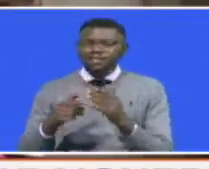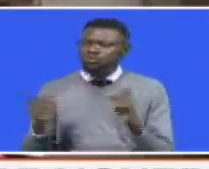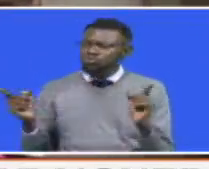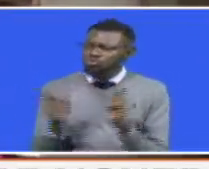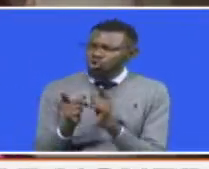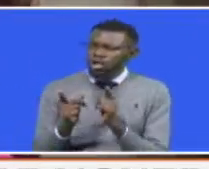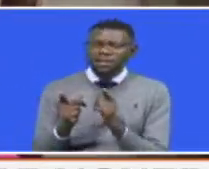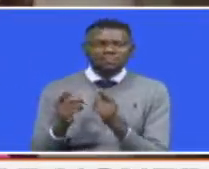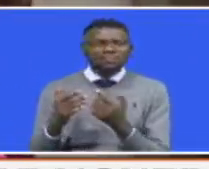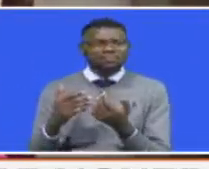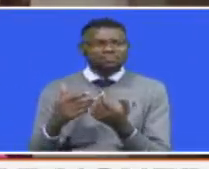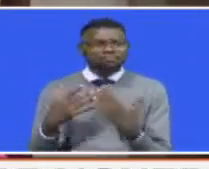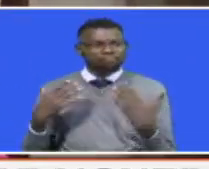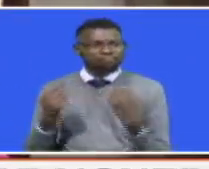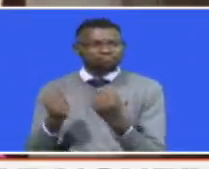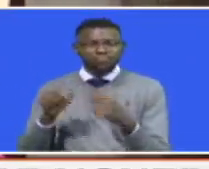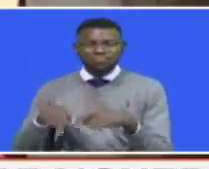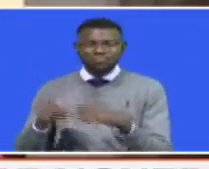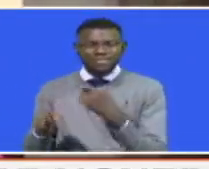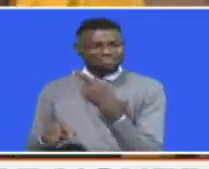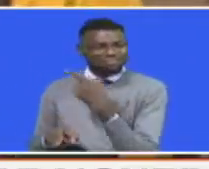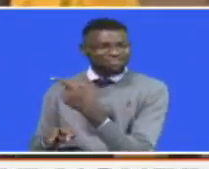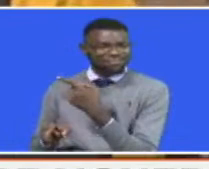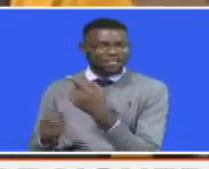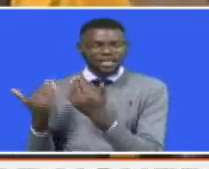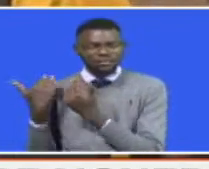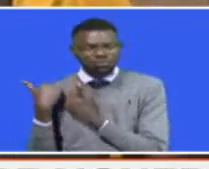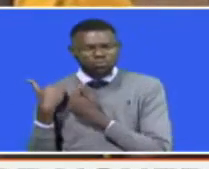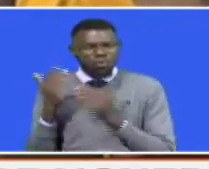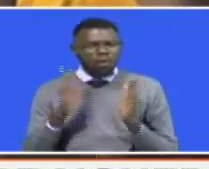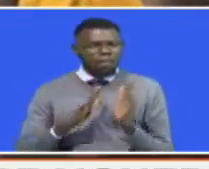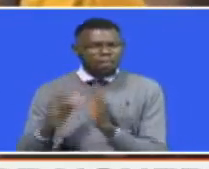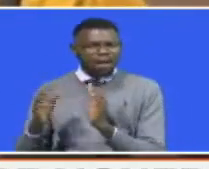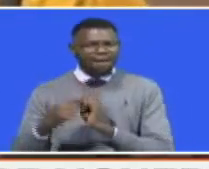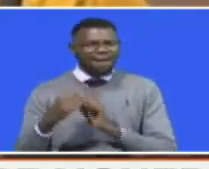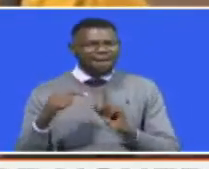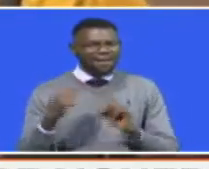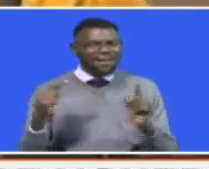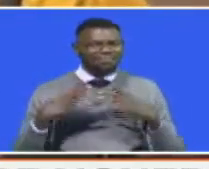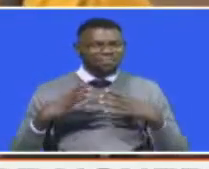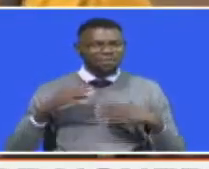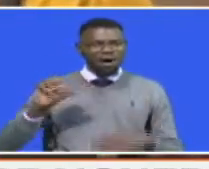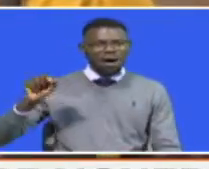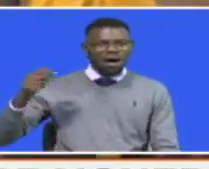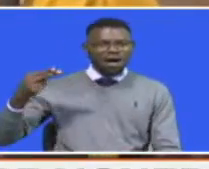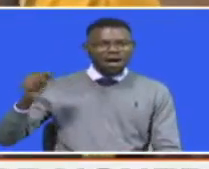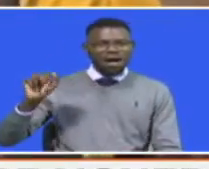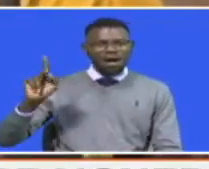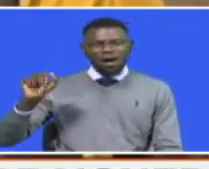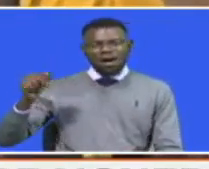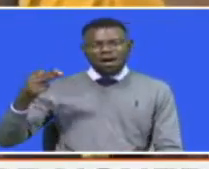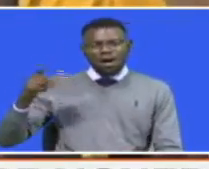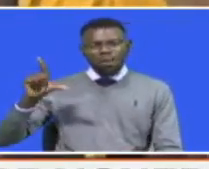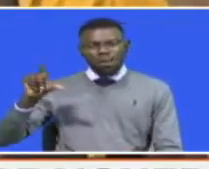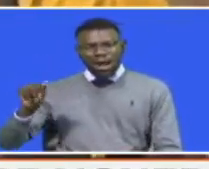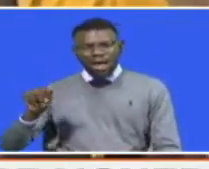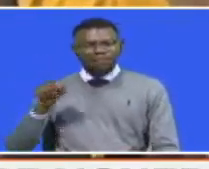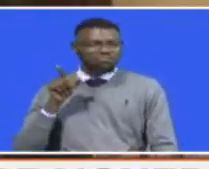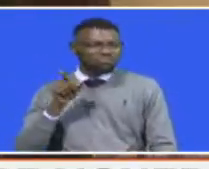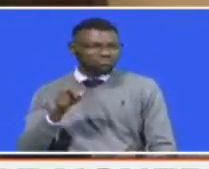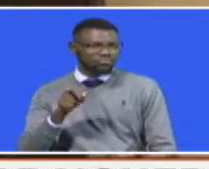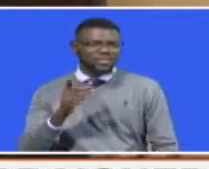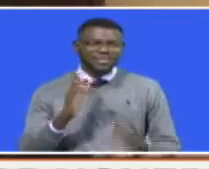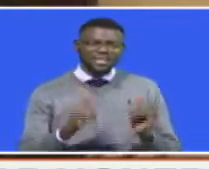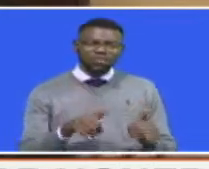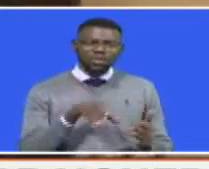Mackenzie, who is accused of being behind the Shakahola massacre, will now face new charges of terrorism, and the prosecution is